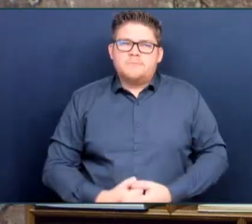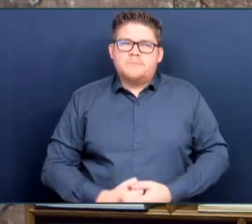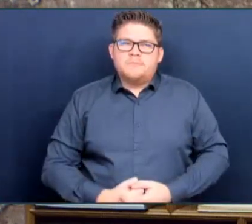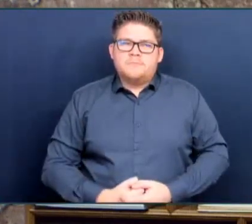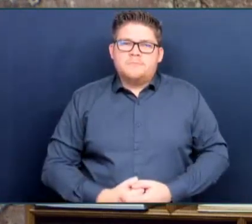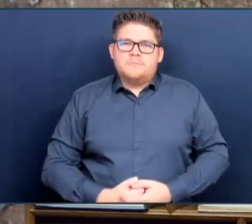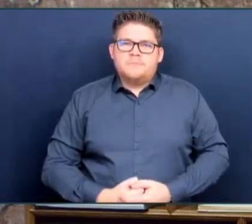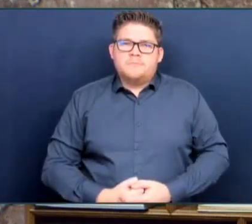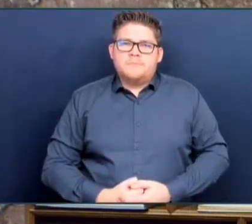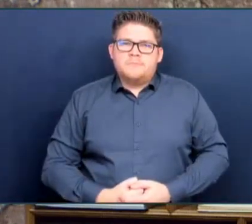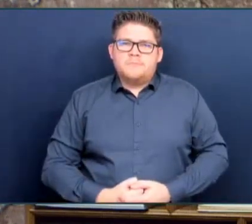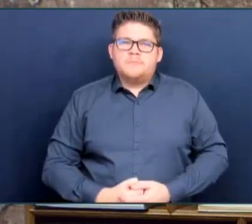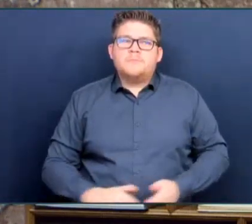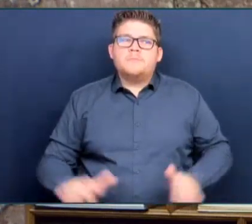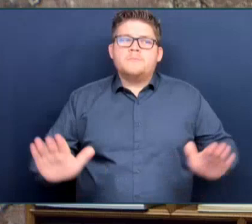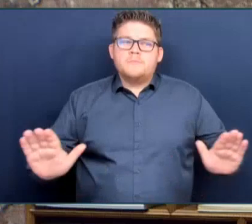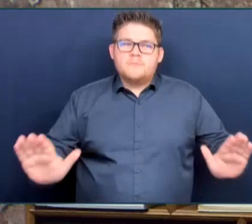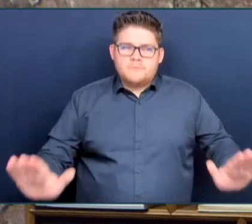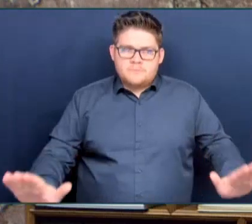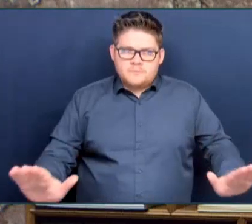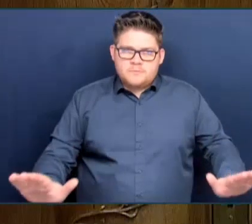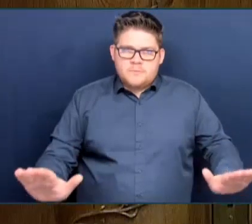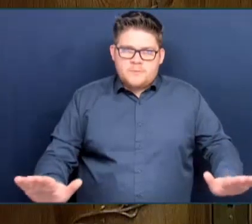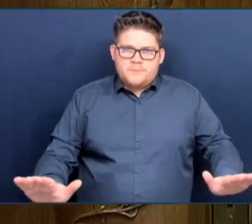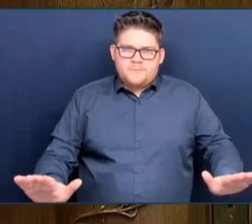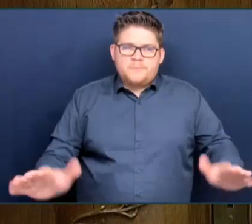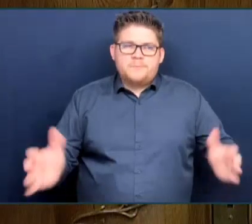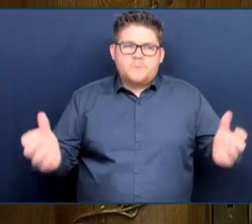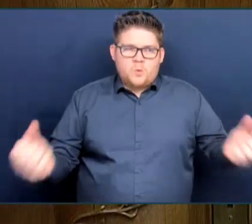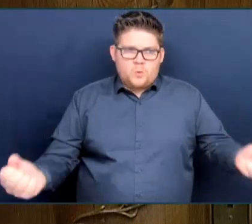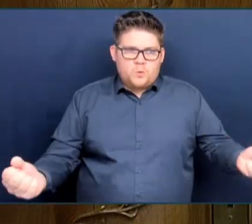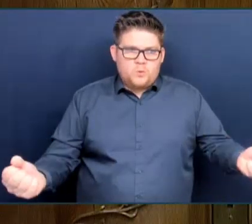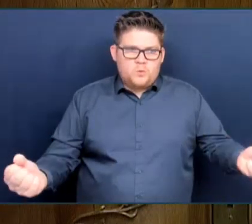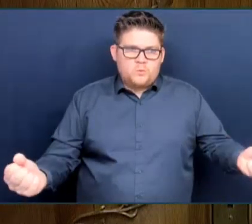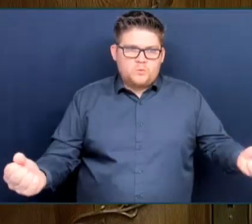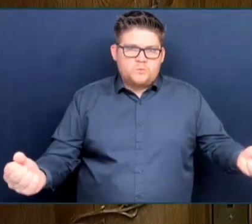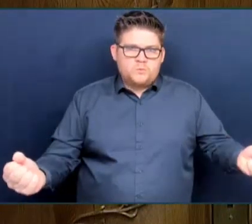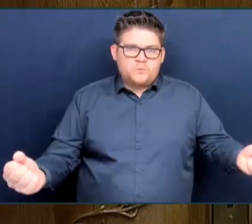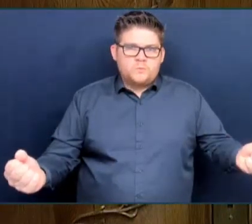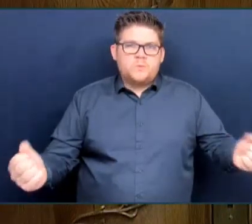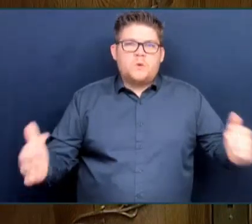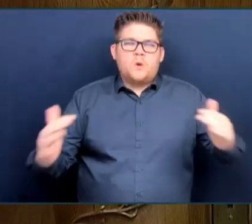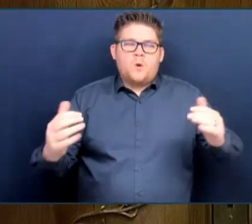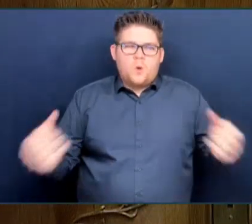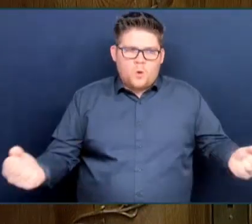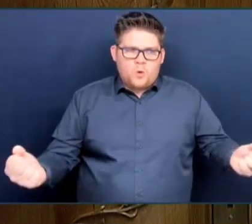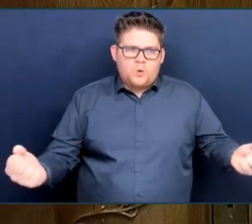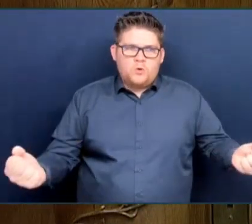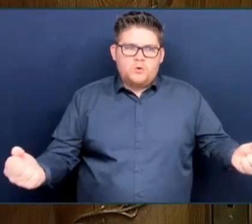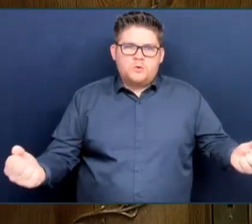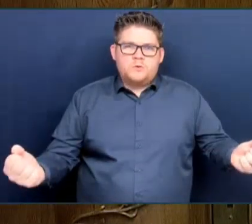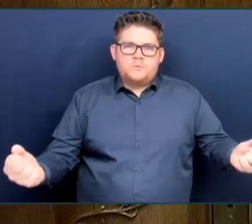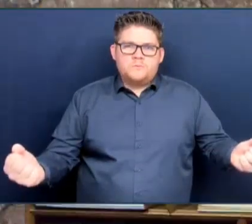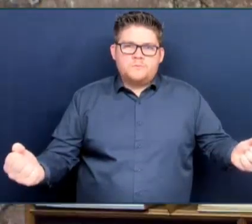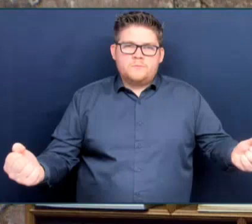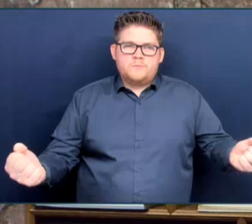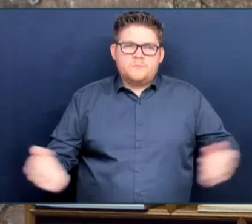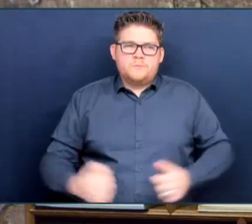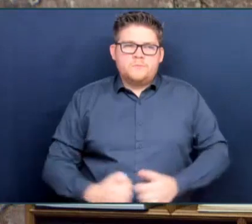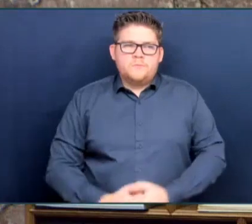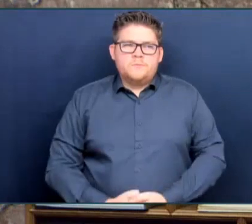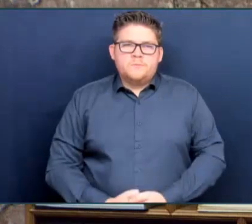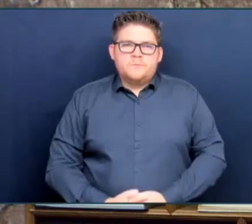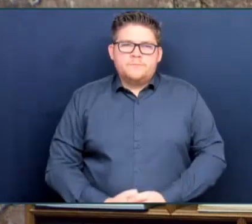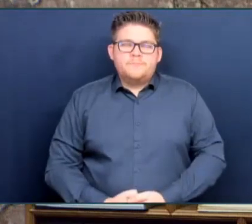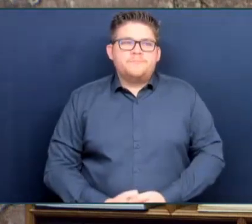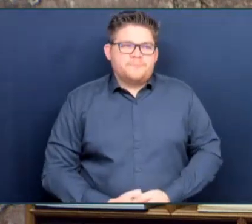both sides. Shh. Both sides. Minister will continue. Thank you, Honourable Speaker. Let's be